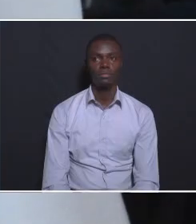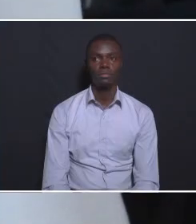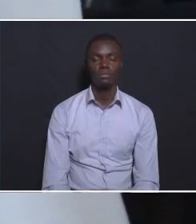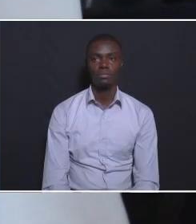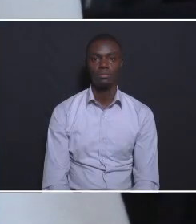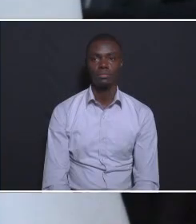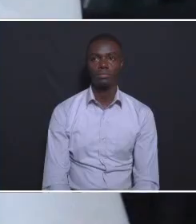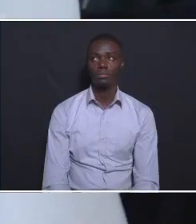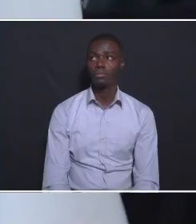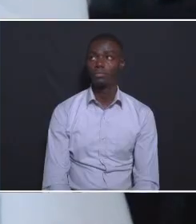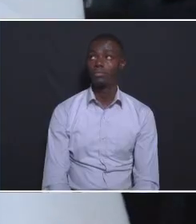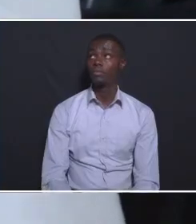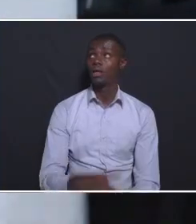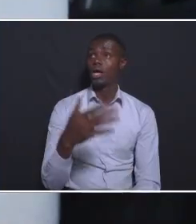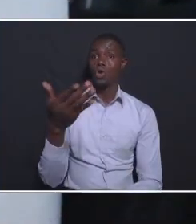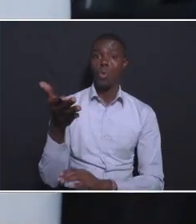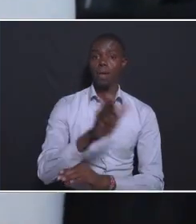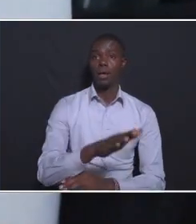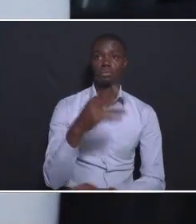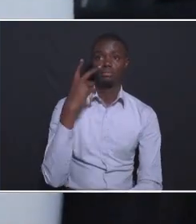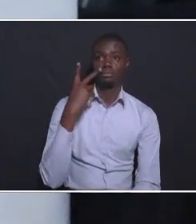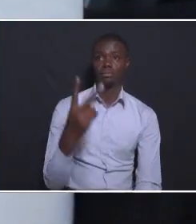Okay, I think we're back on.